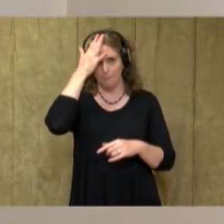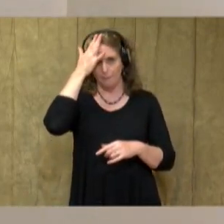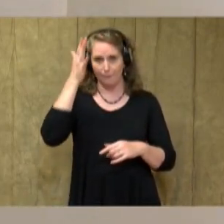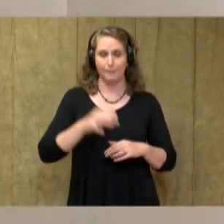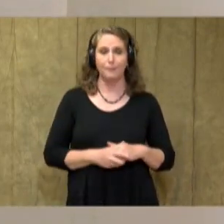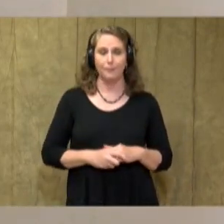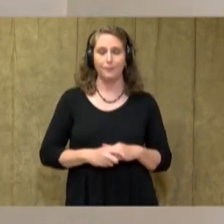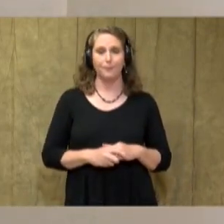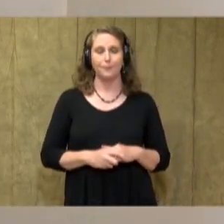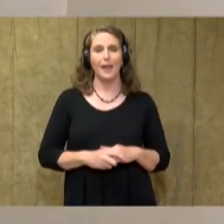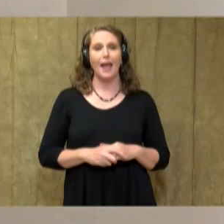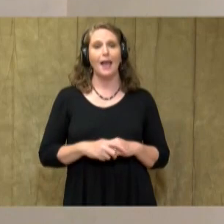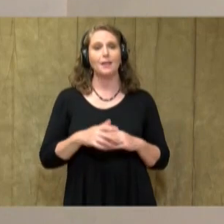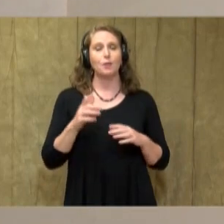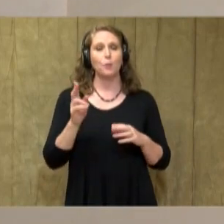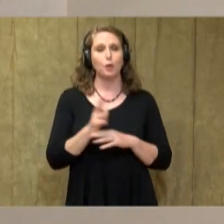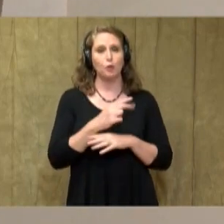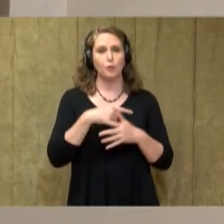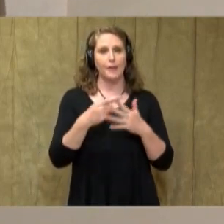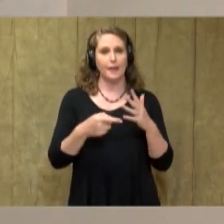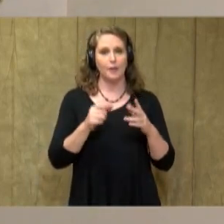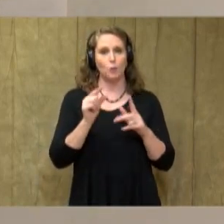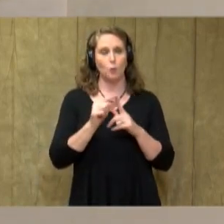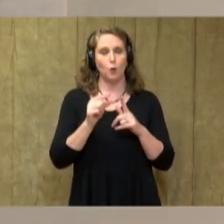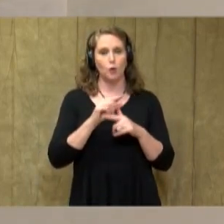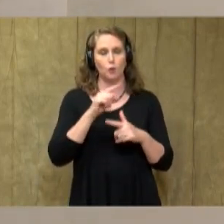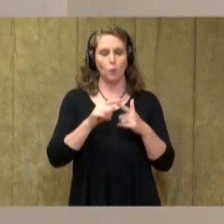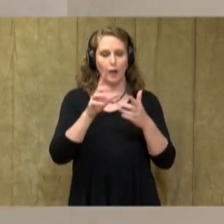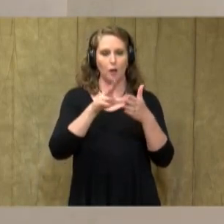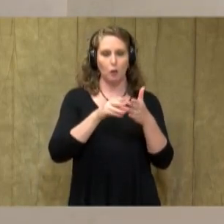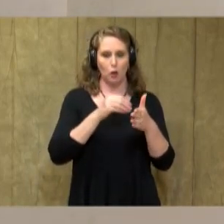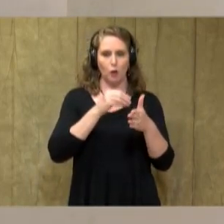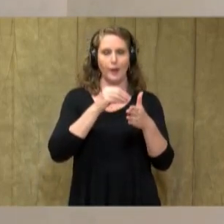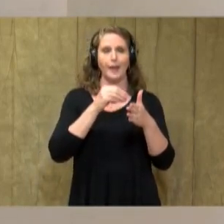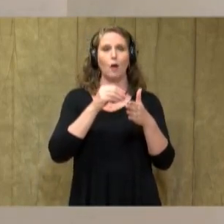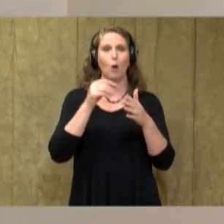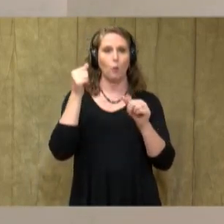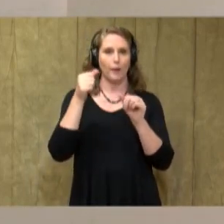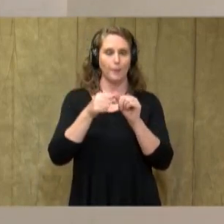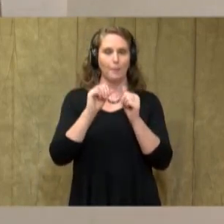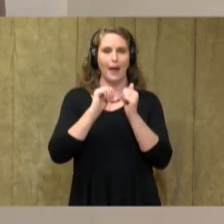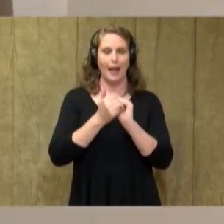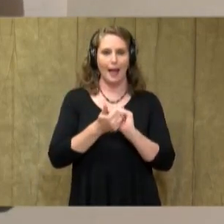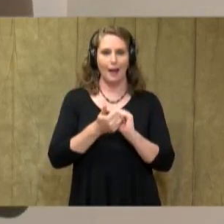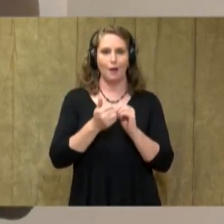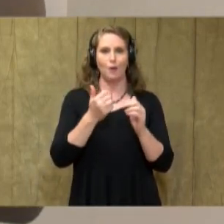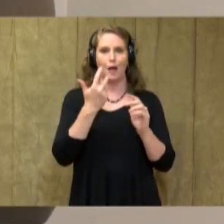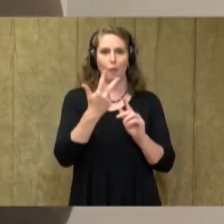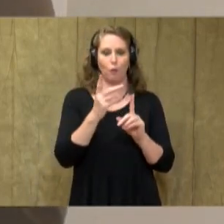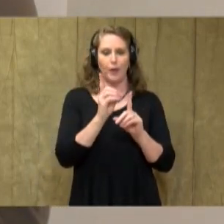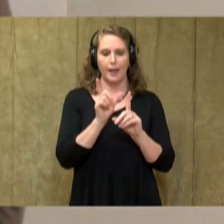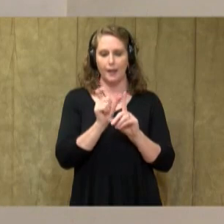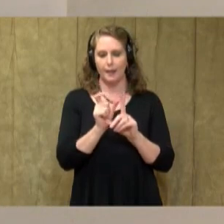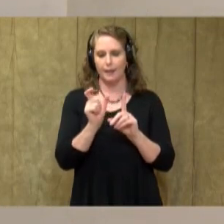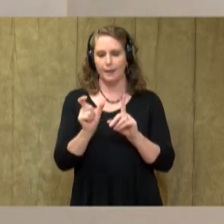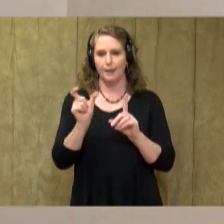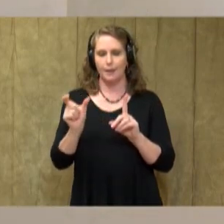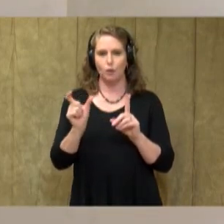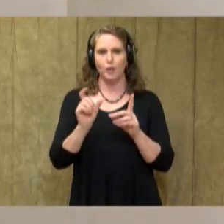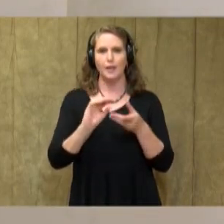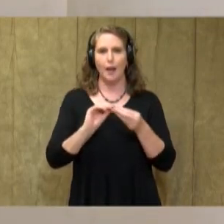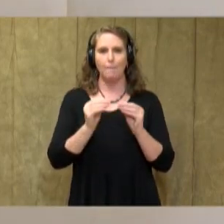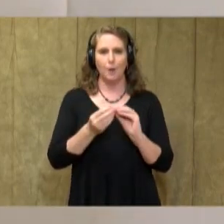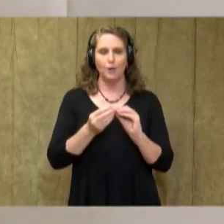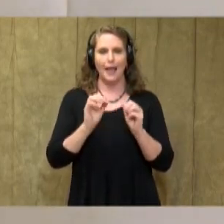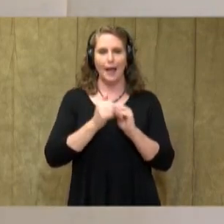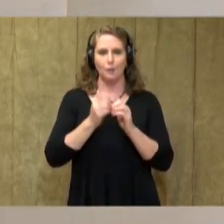today as we are learning or refreshing our brains on how to subtract with 3-digit numbers.